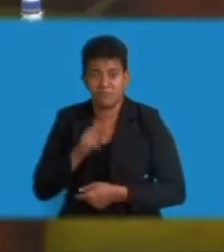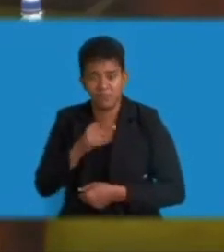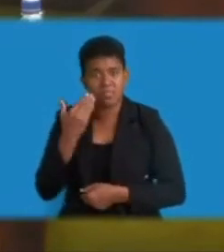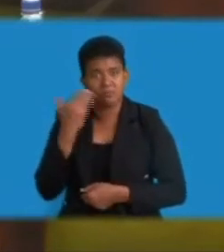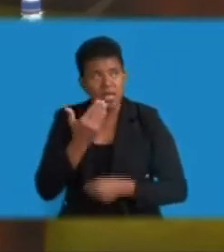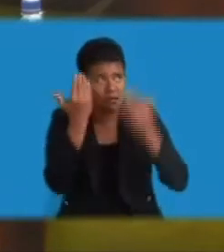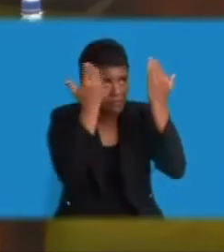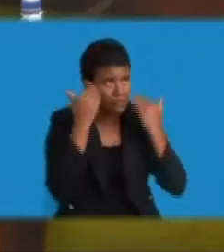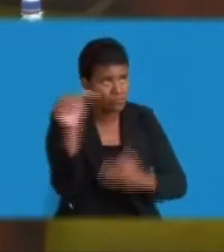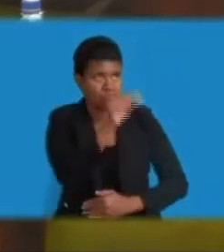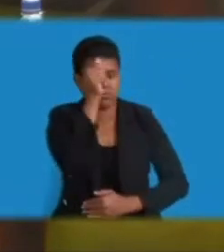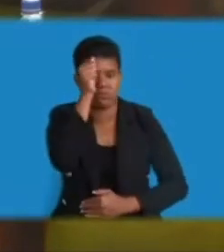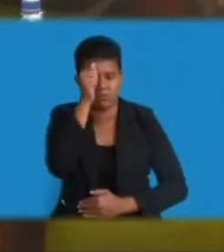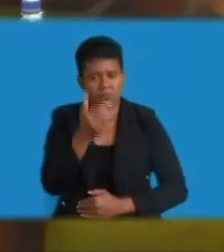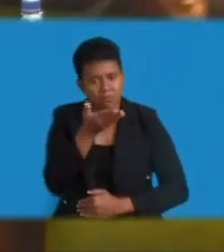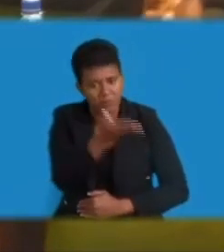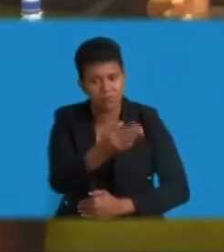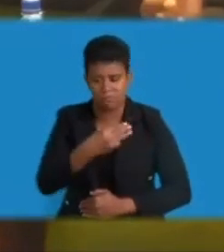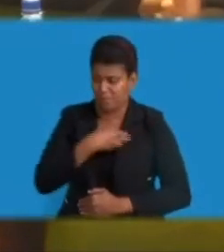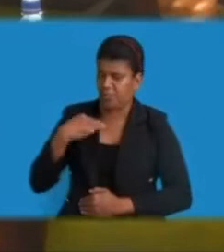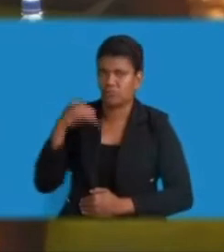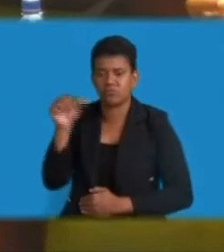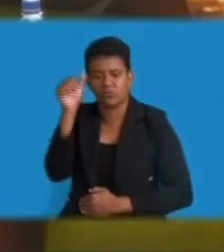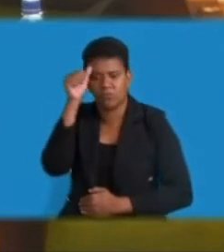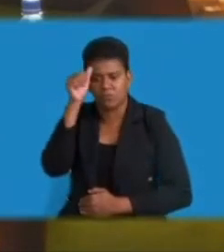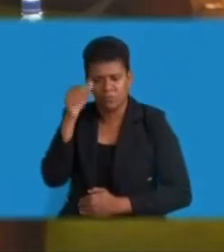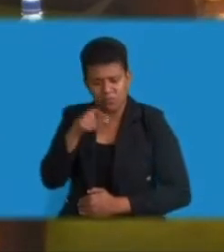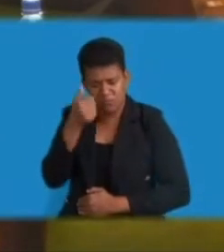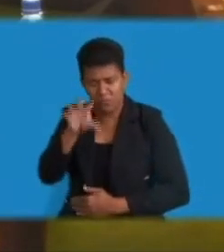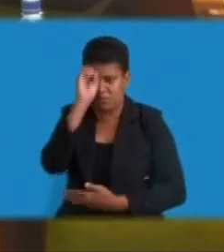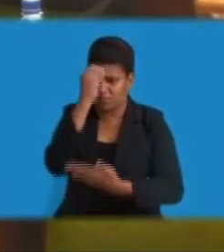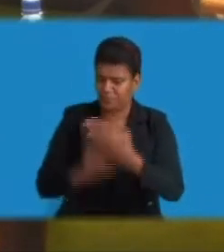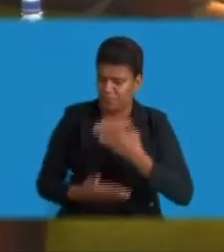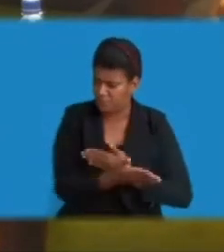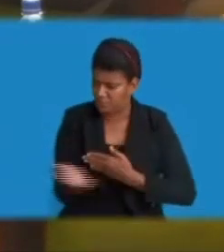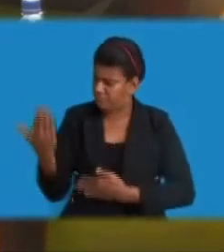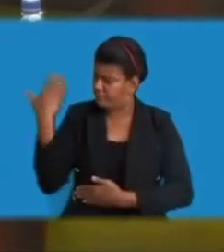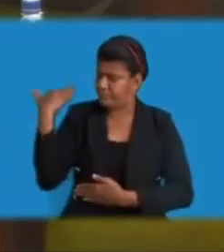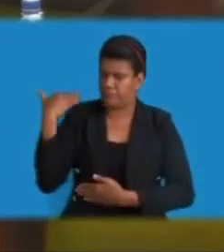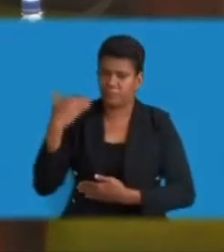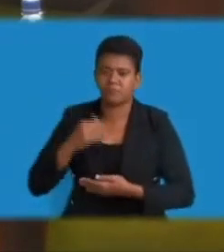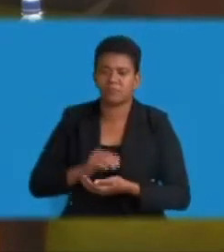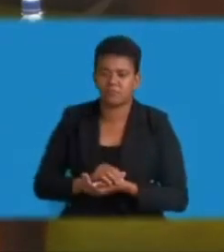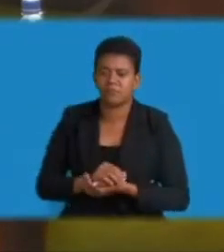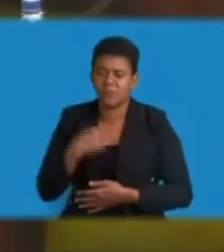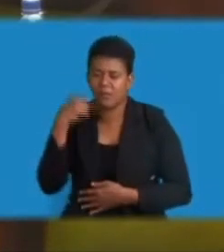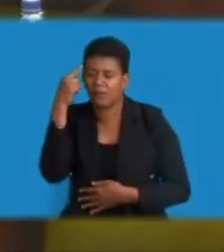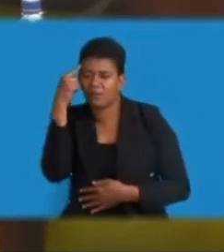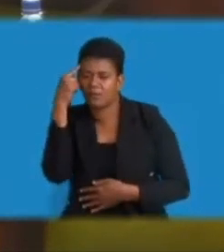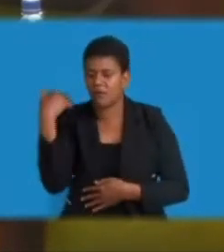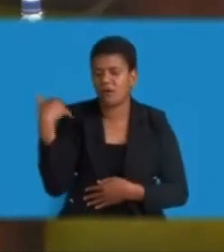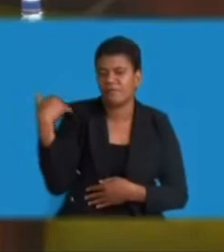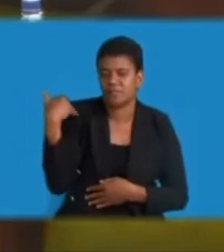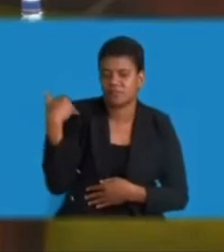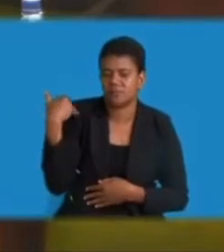The Honourable Minister should know that. He had a lot of experiences in this area. Yes. And it must have affected him, because he meant very